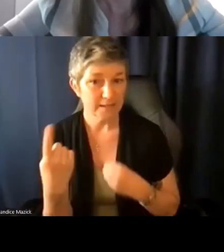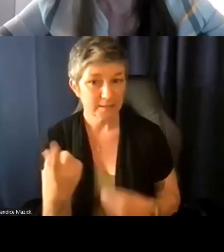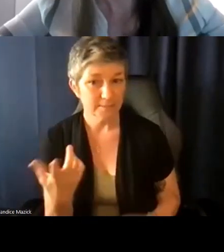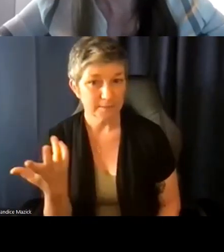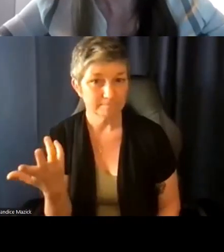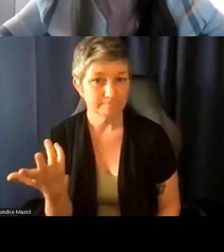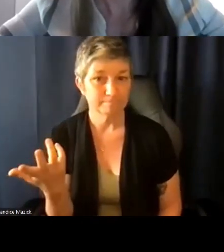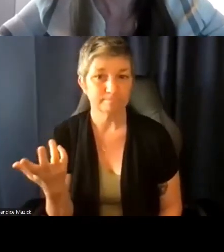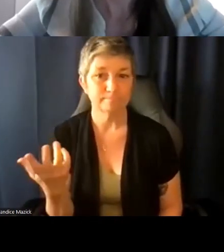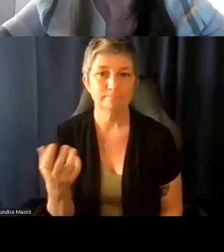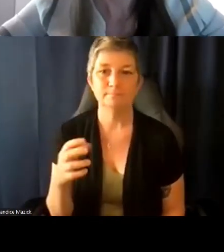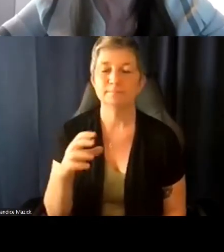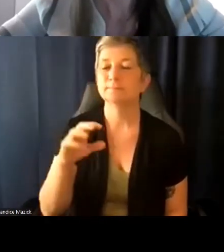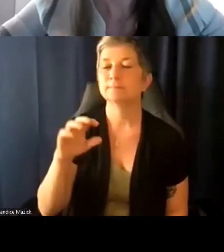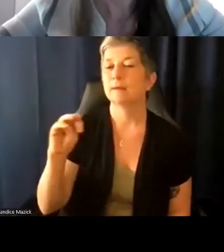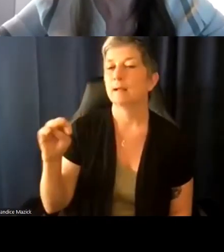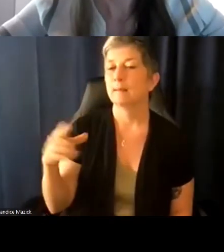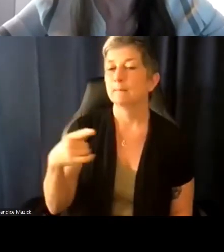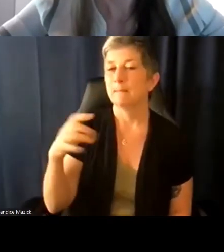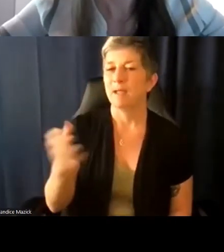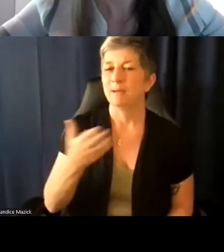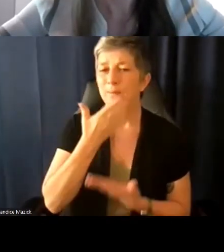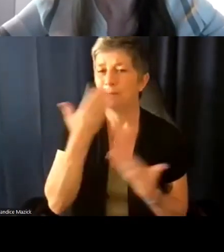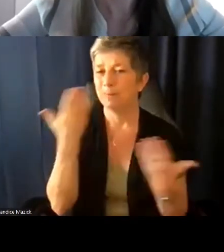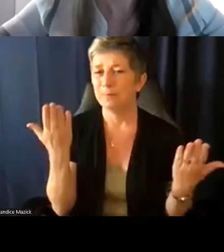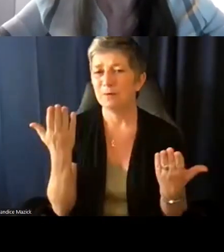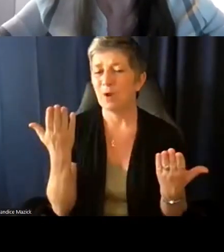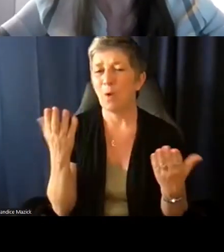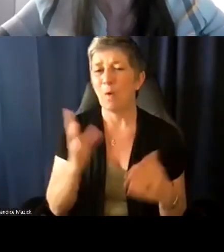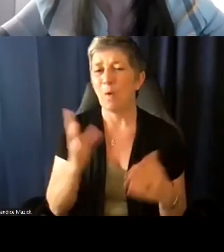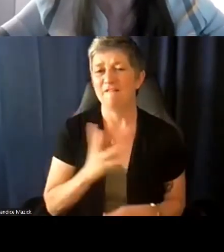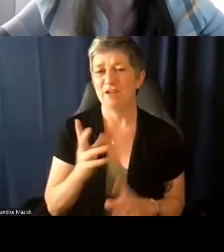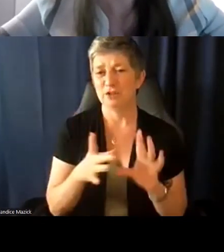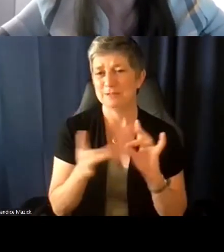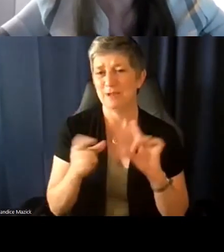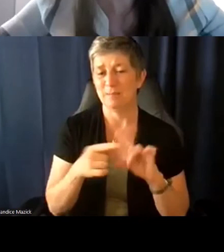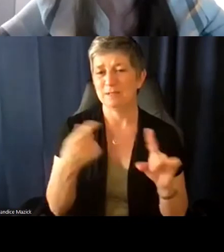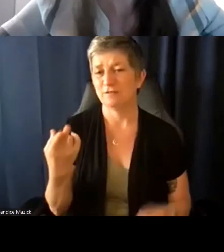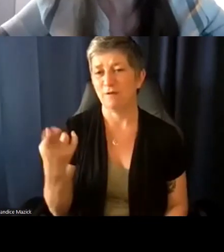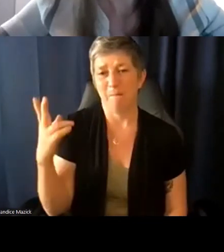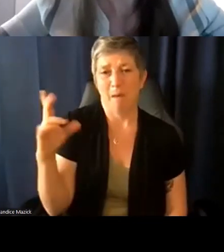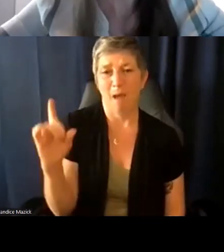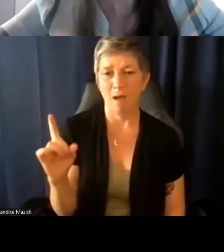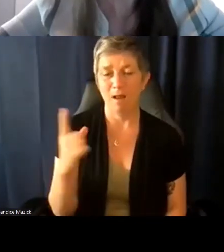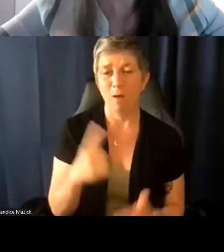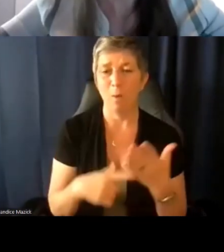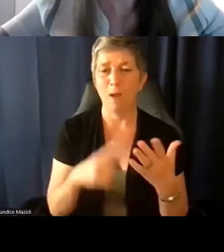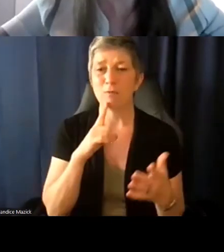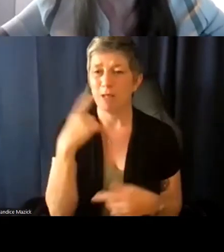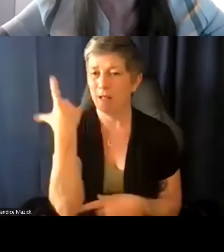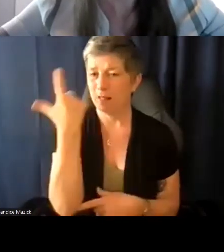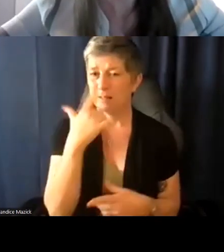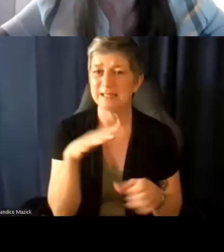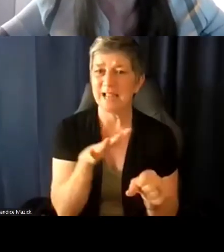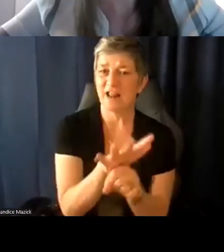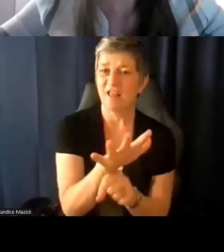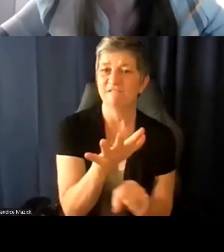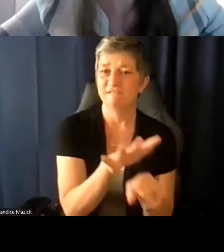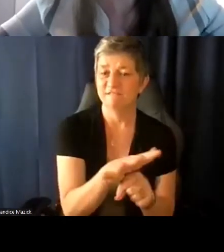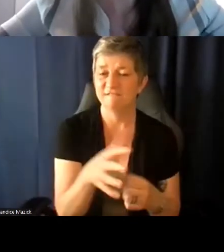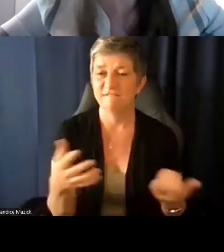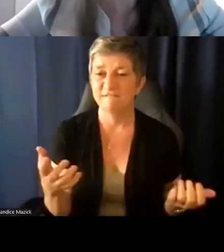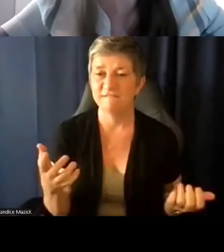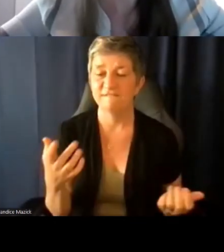Yeah, I don't think HUD has made any official statements about what would be enough to like with